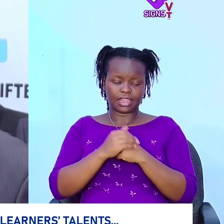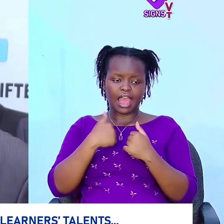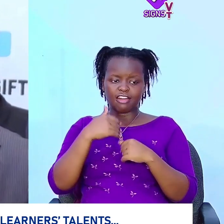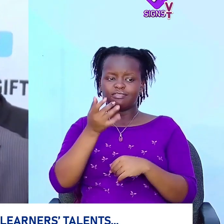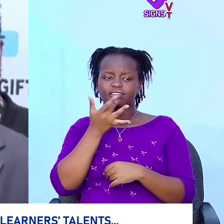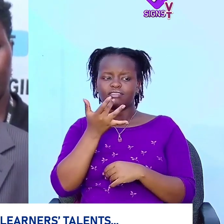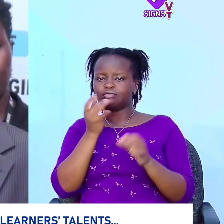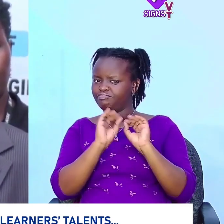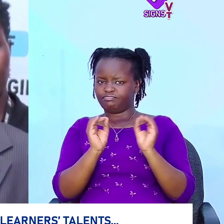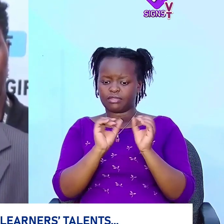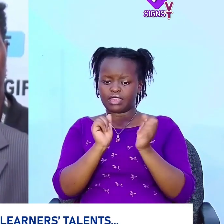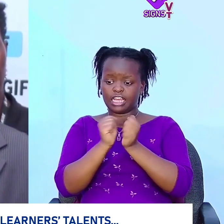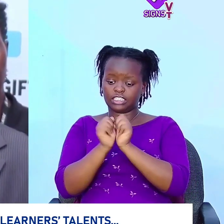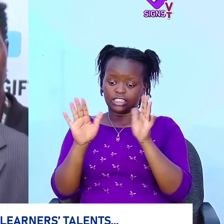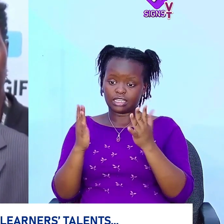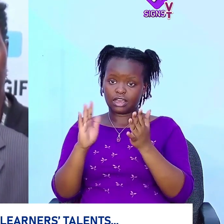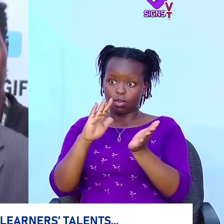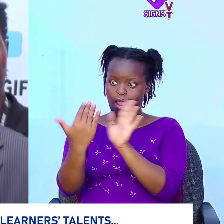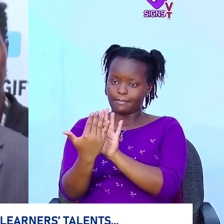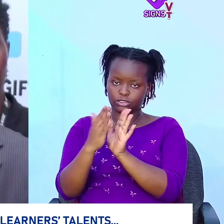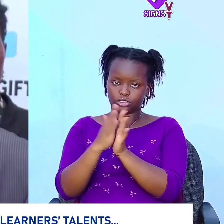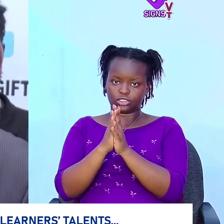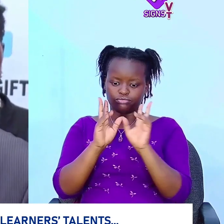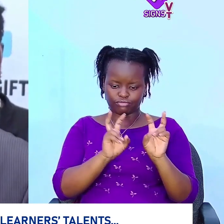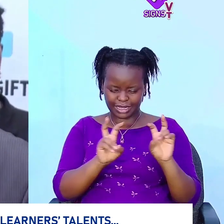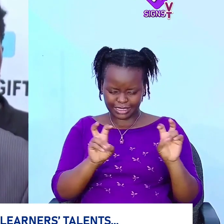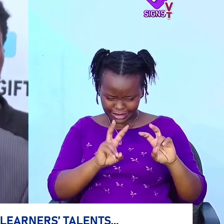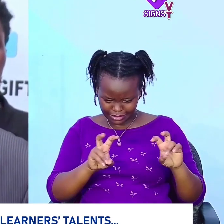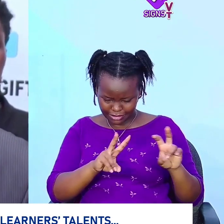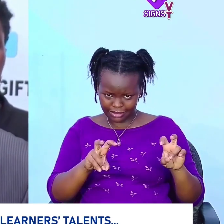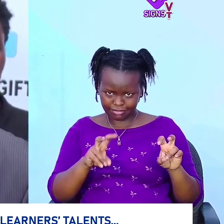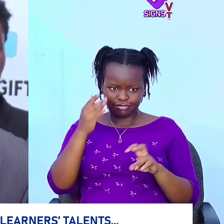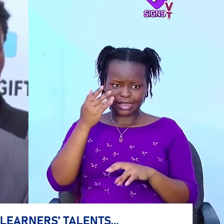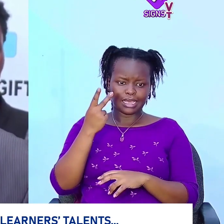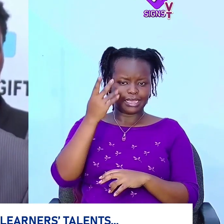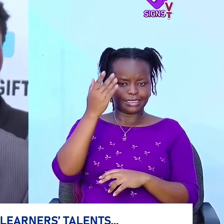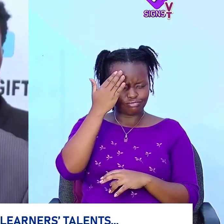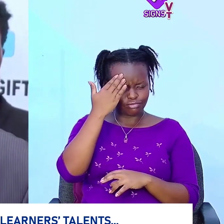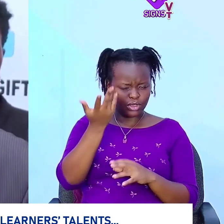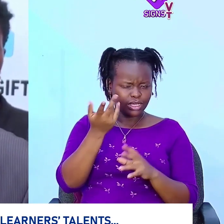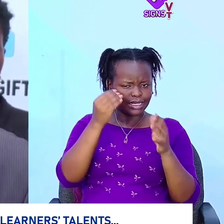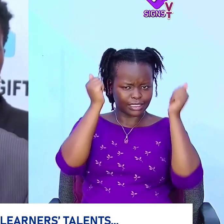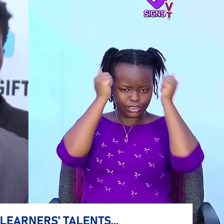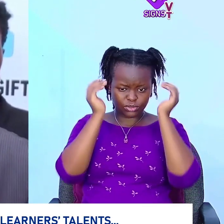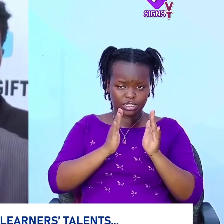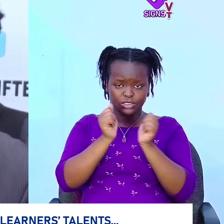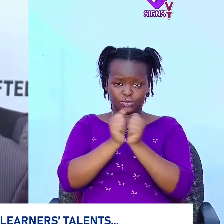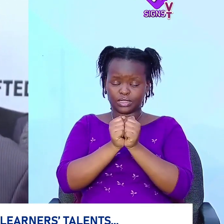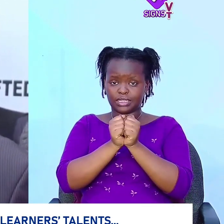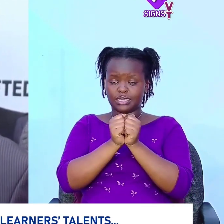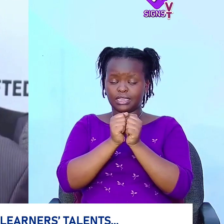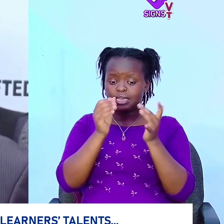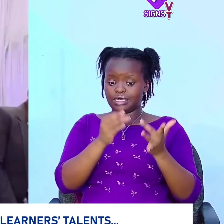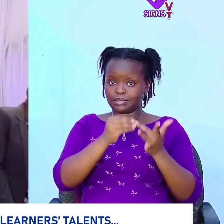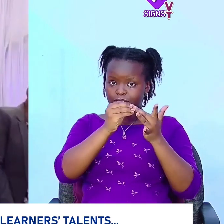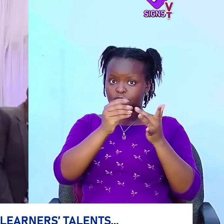changes the way we approach assessment in identifying learners with special talents